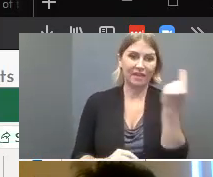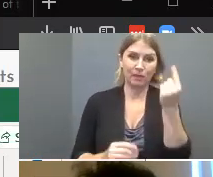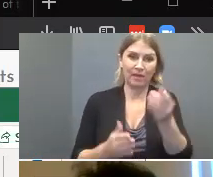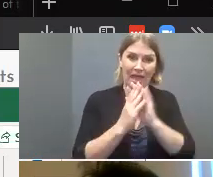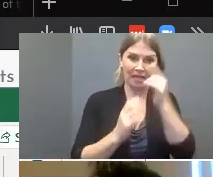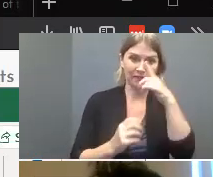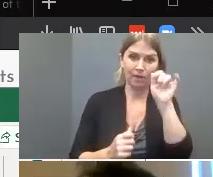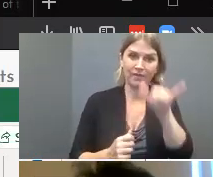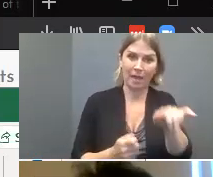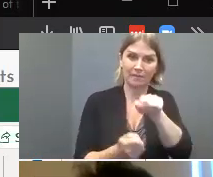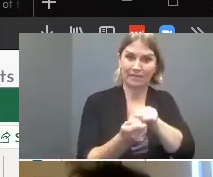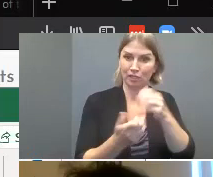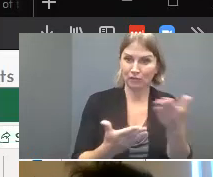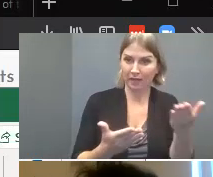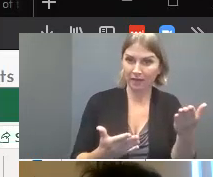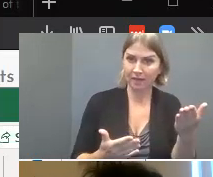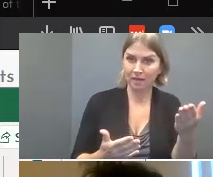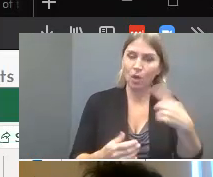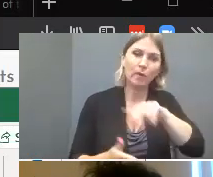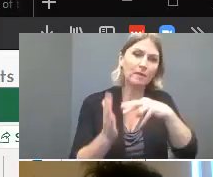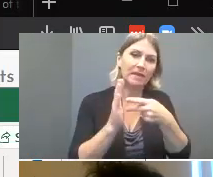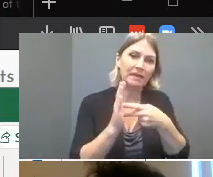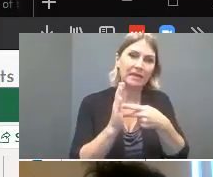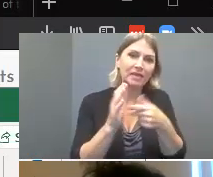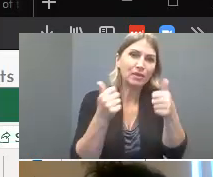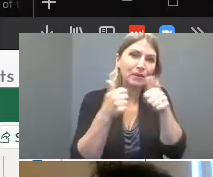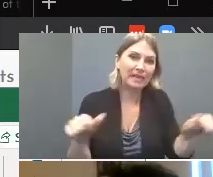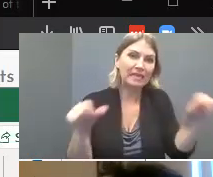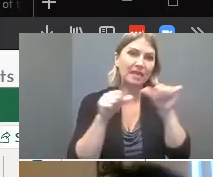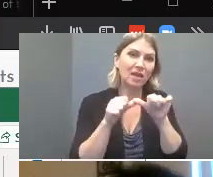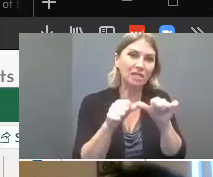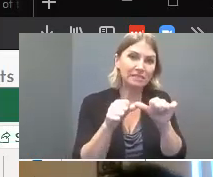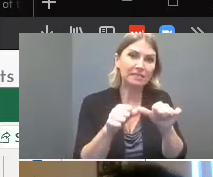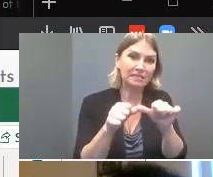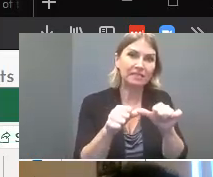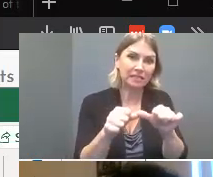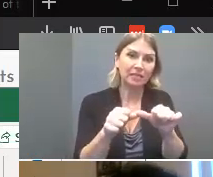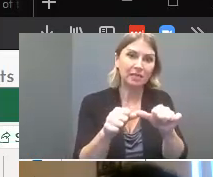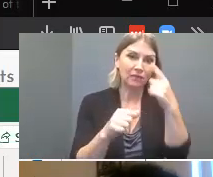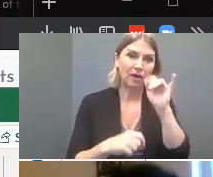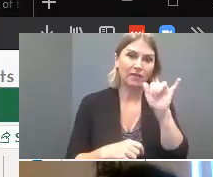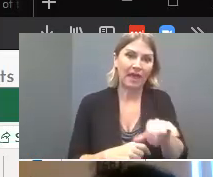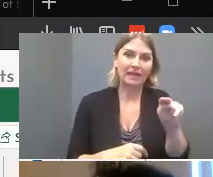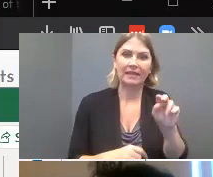we mean that is there any constant when we can multiply with n, so